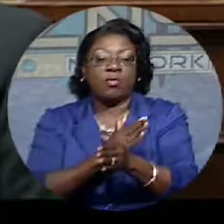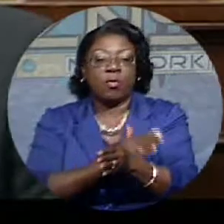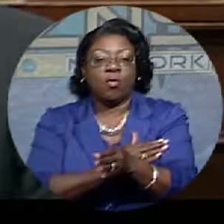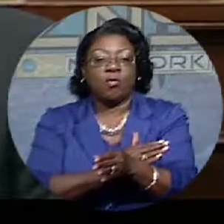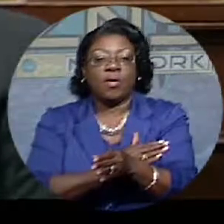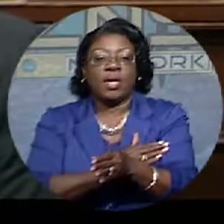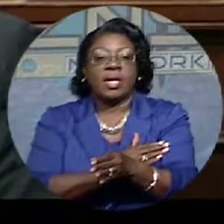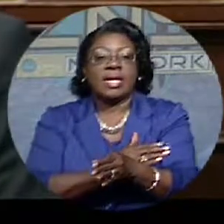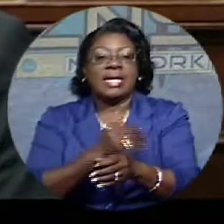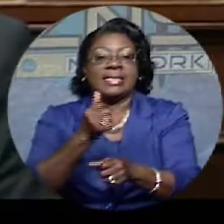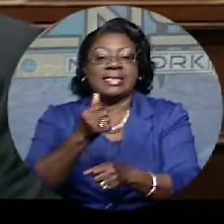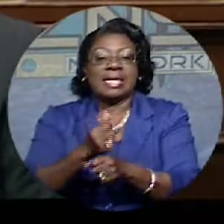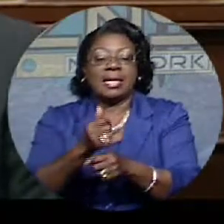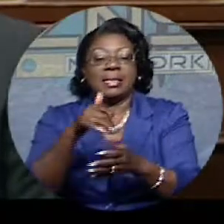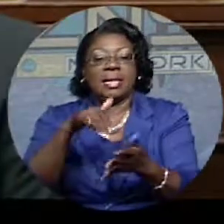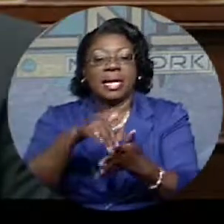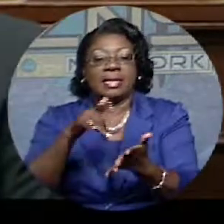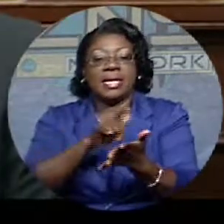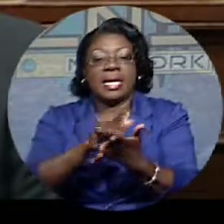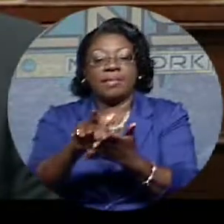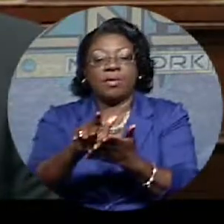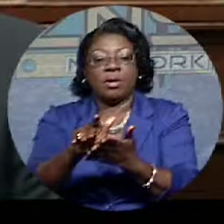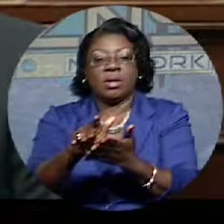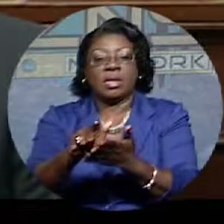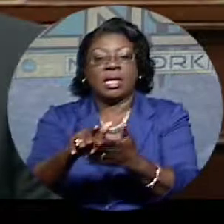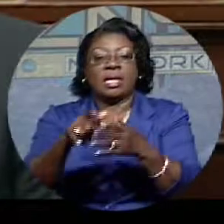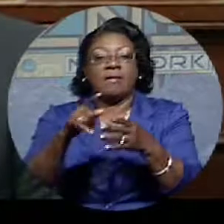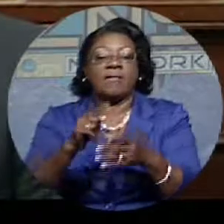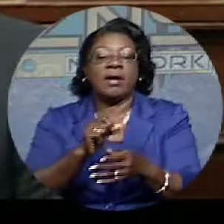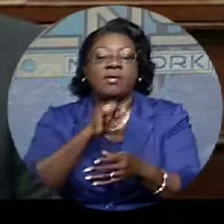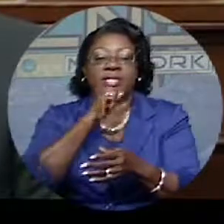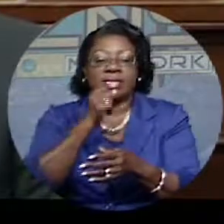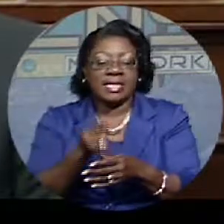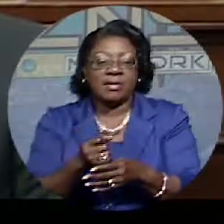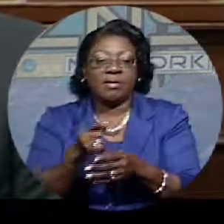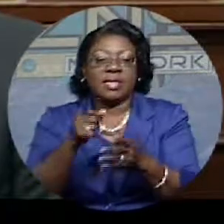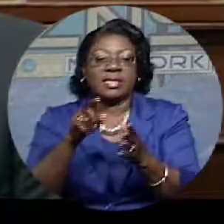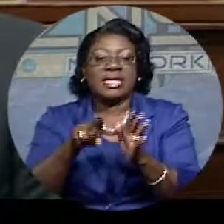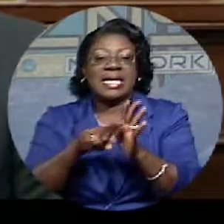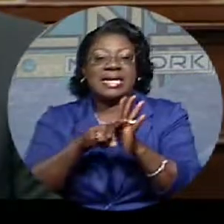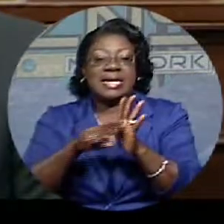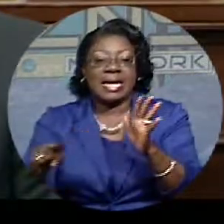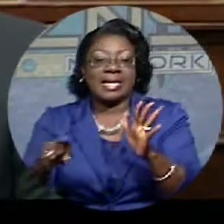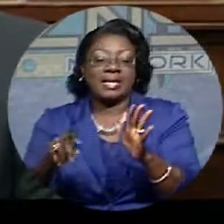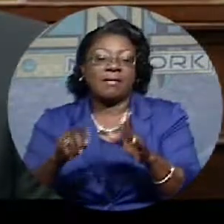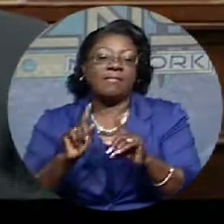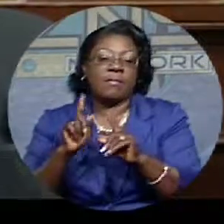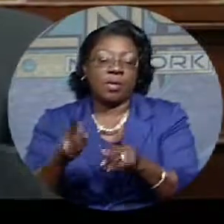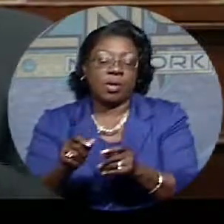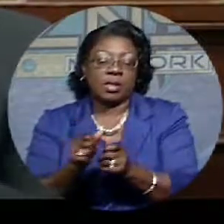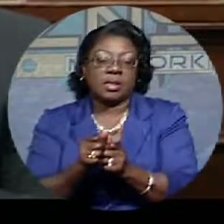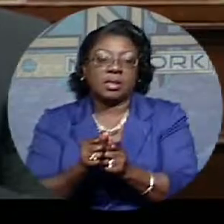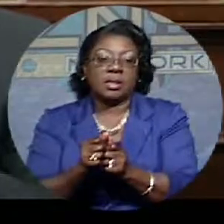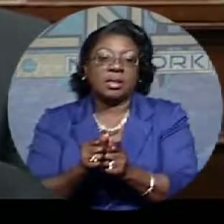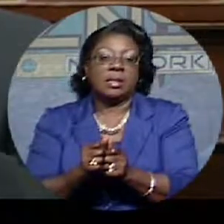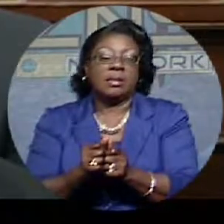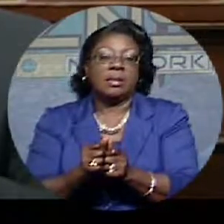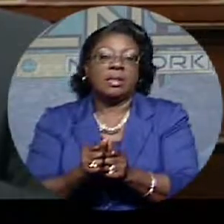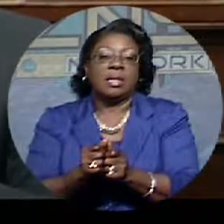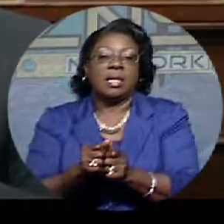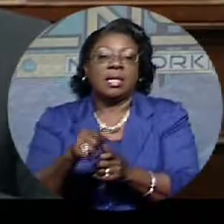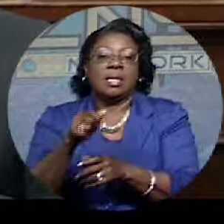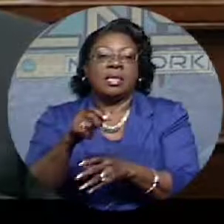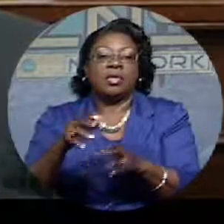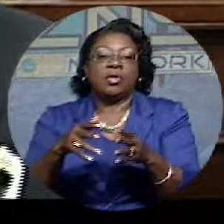requisite standards at this stage could have very serious repercussions, including the following. A,